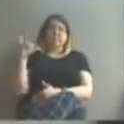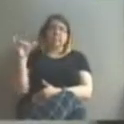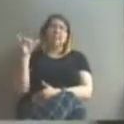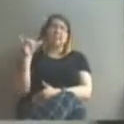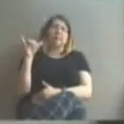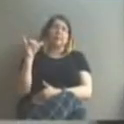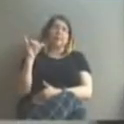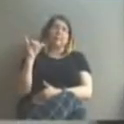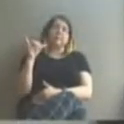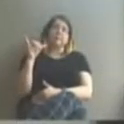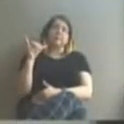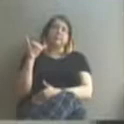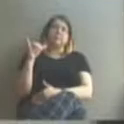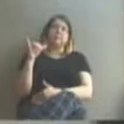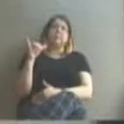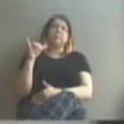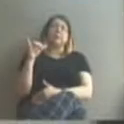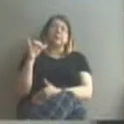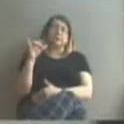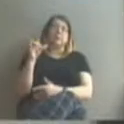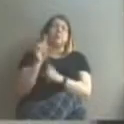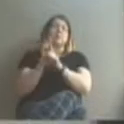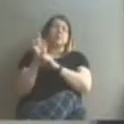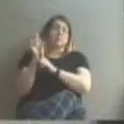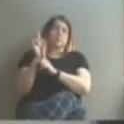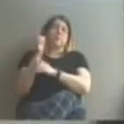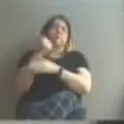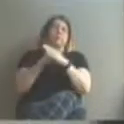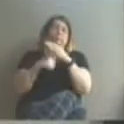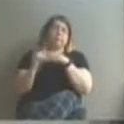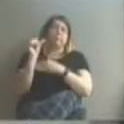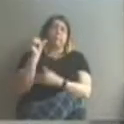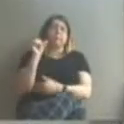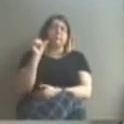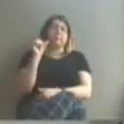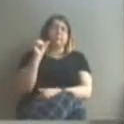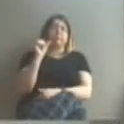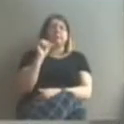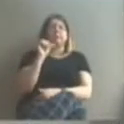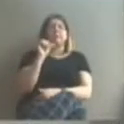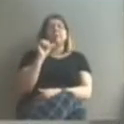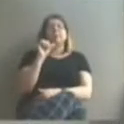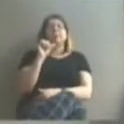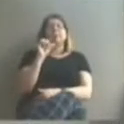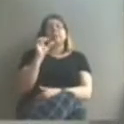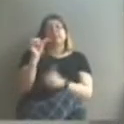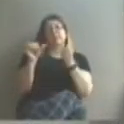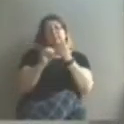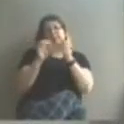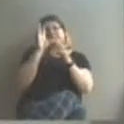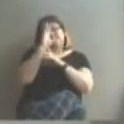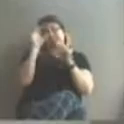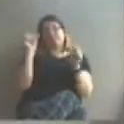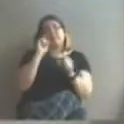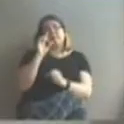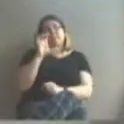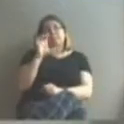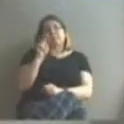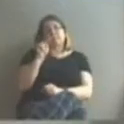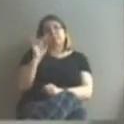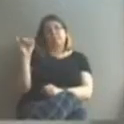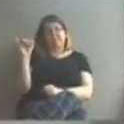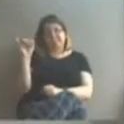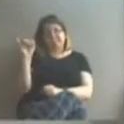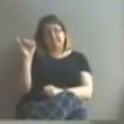in a, from a historical perspective, also within the Assistant Superintendent for Curriculum and Instruction.